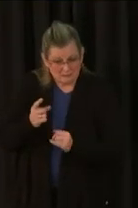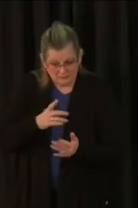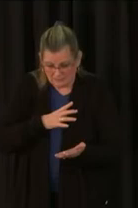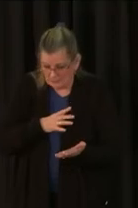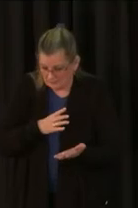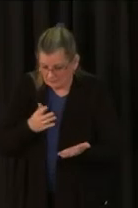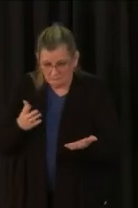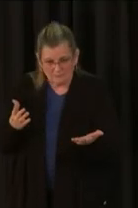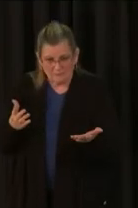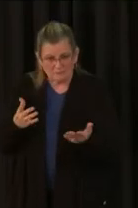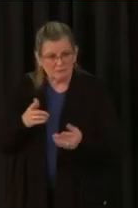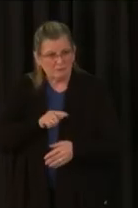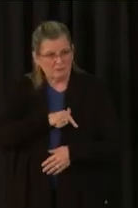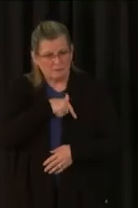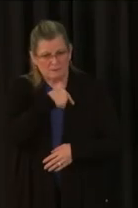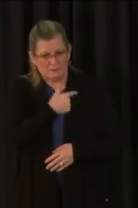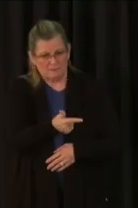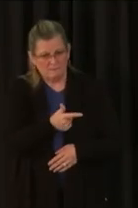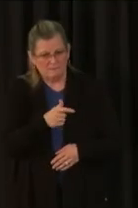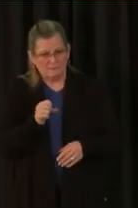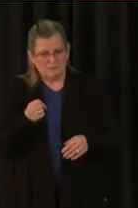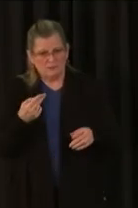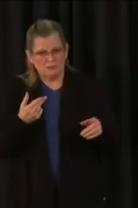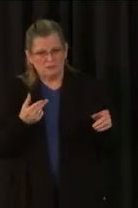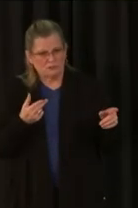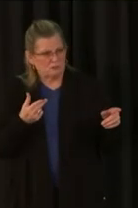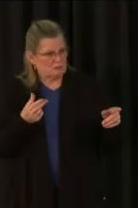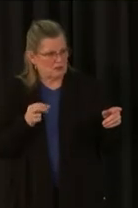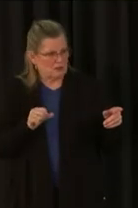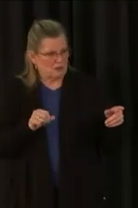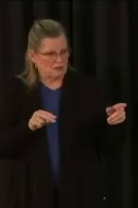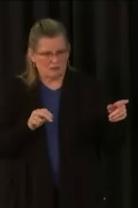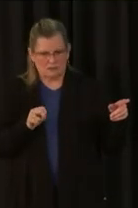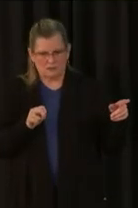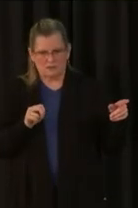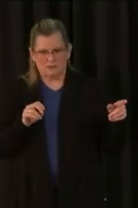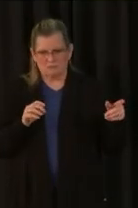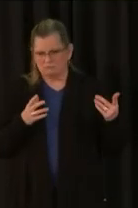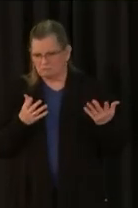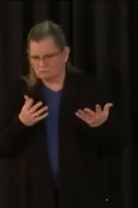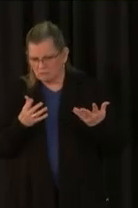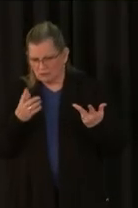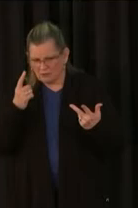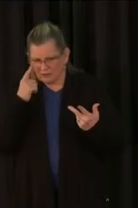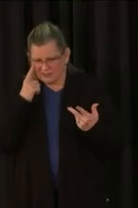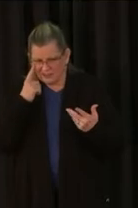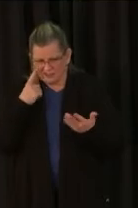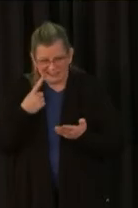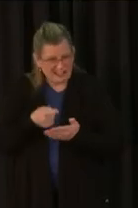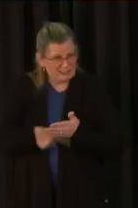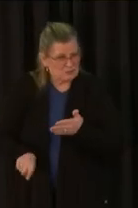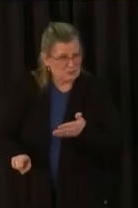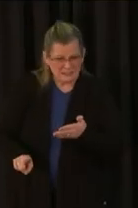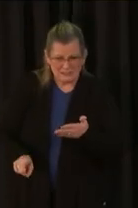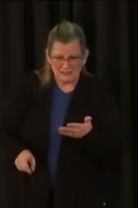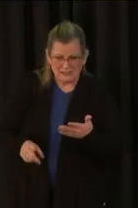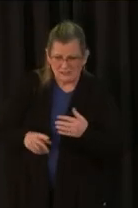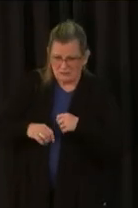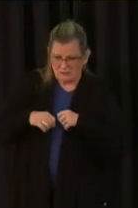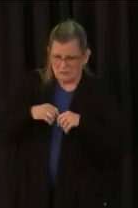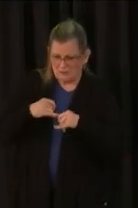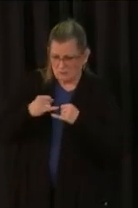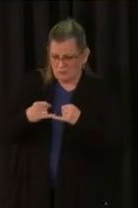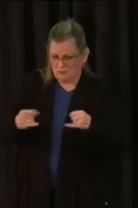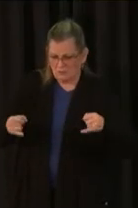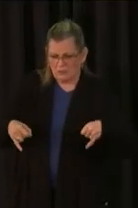you've gotten a lot of questions too about the sort of the, for this coming week, the security perimeter and things